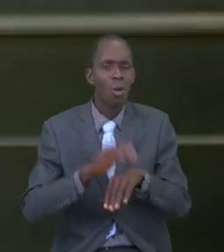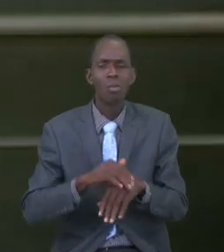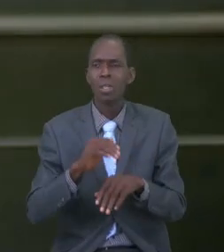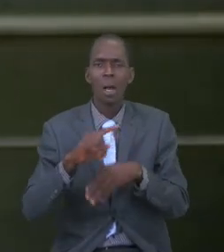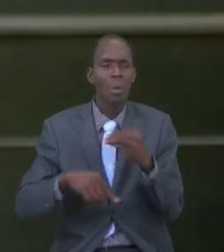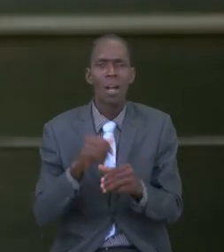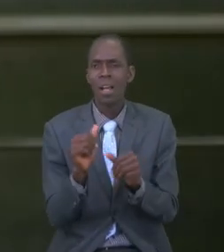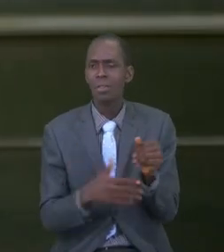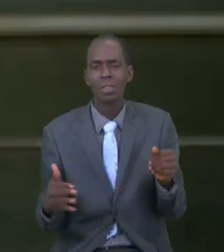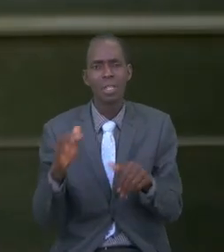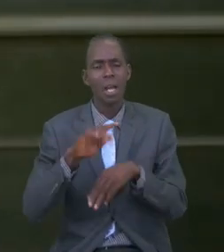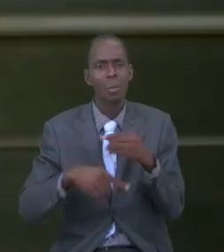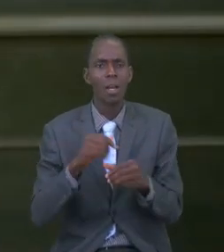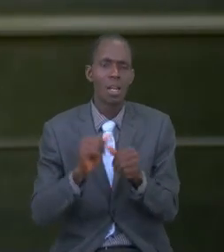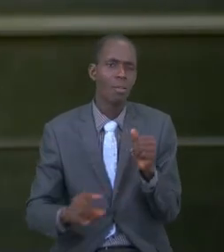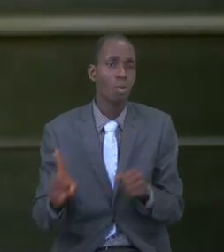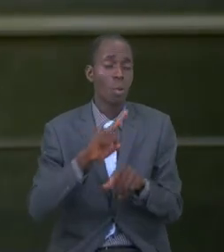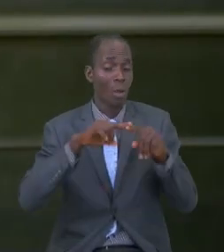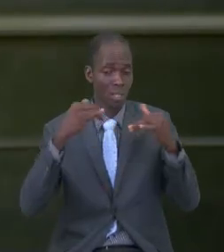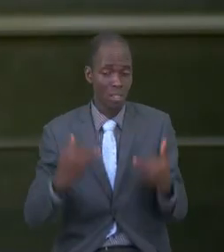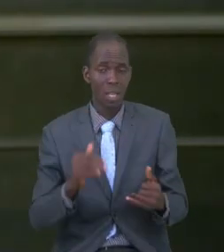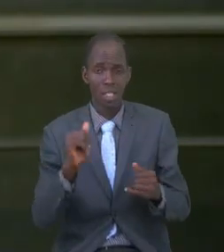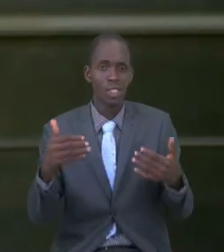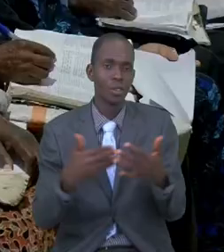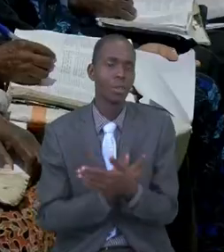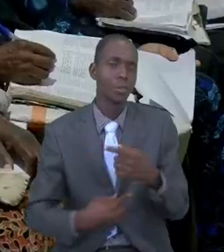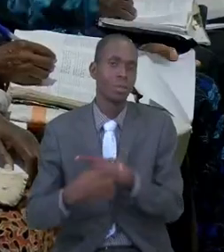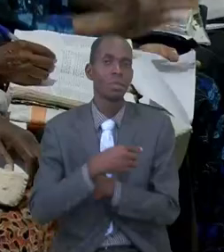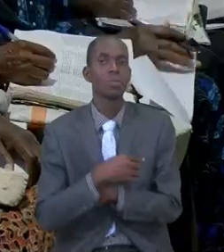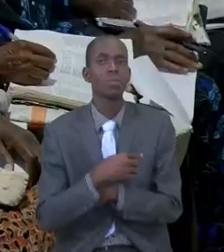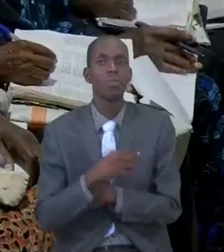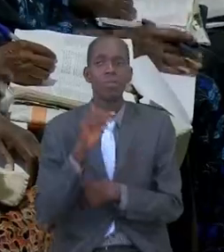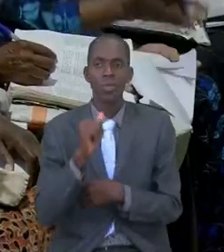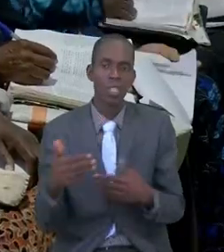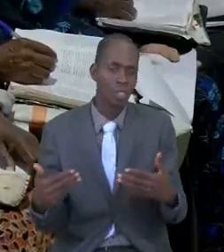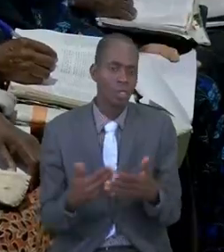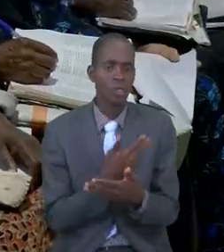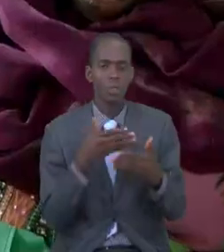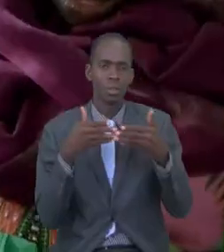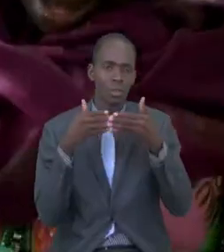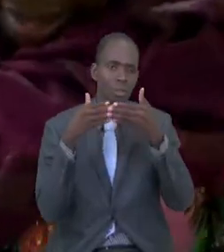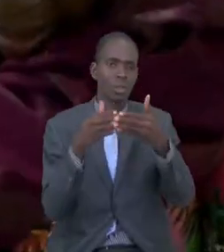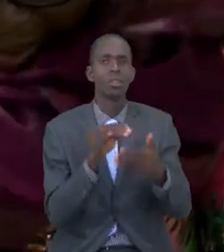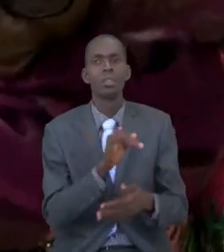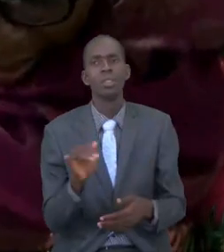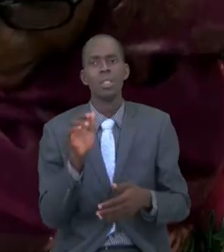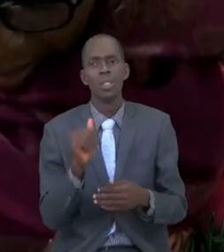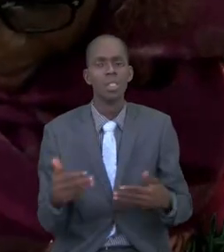everyone. But now, a new day, a new direction, a